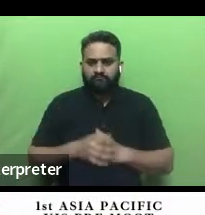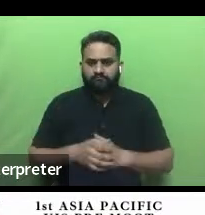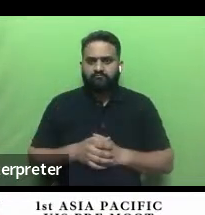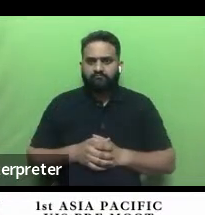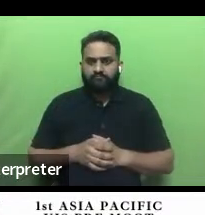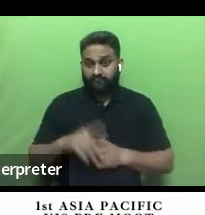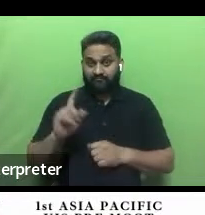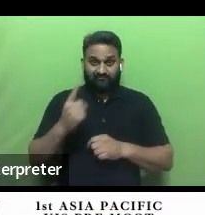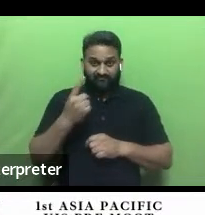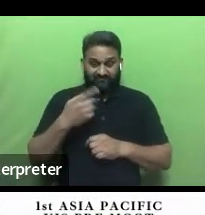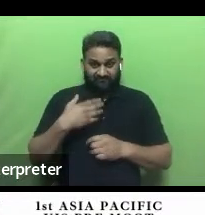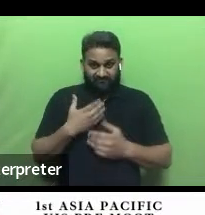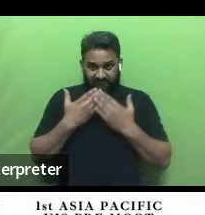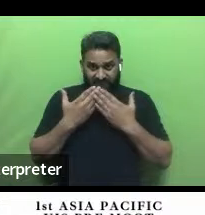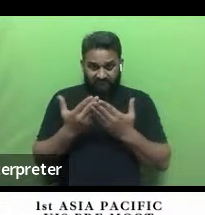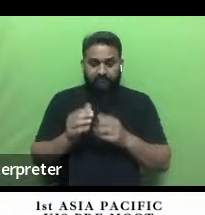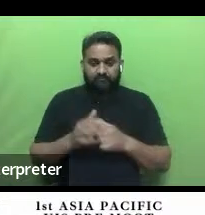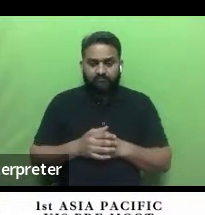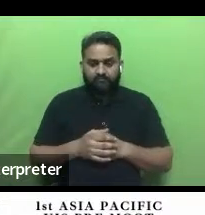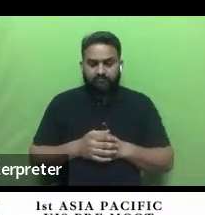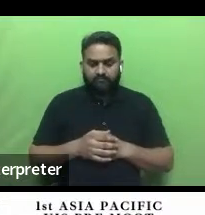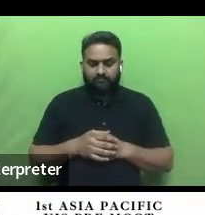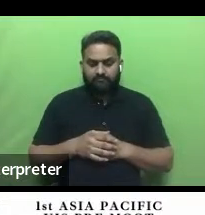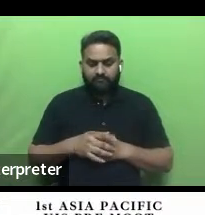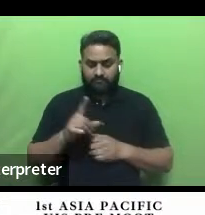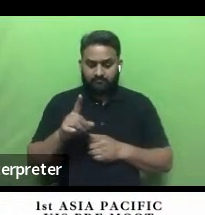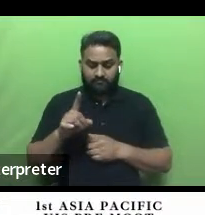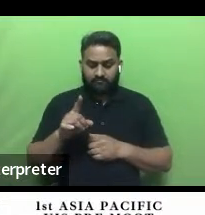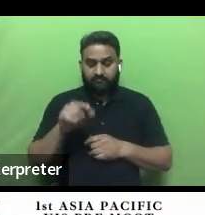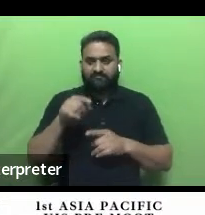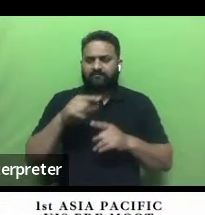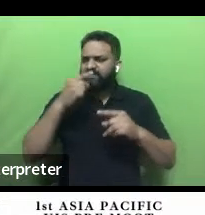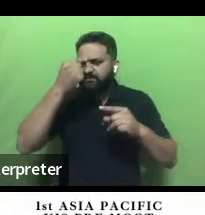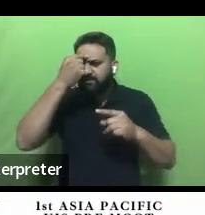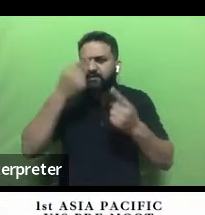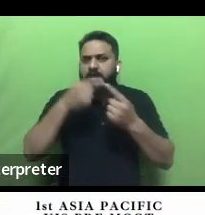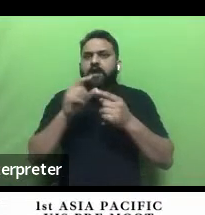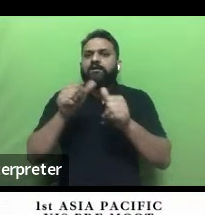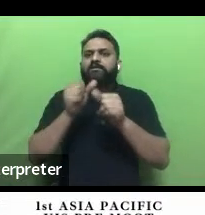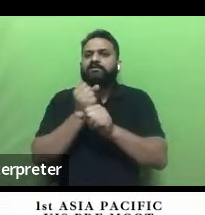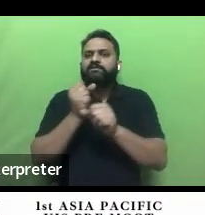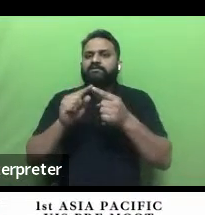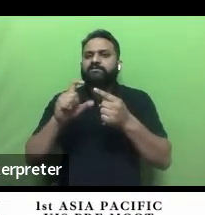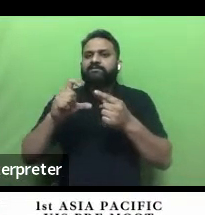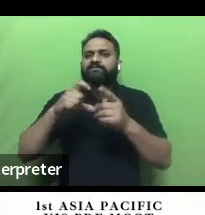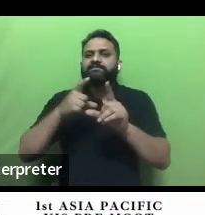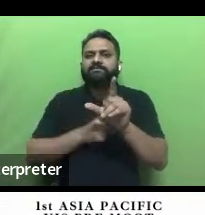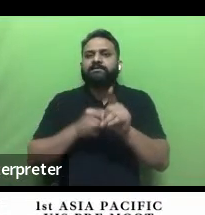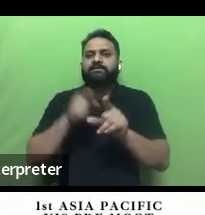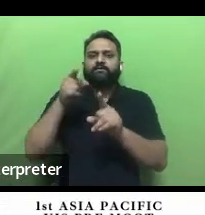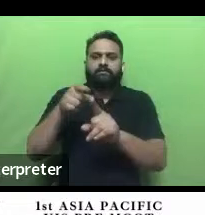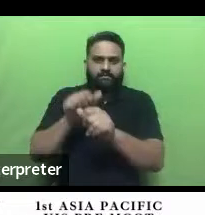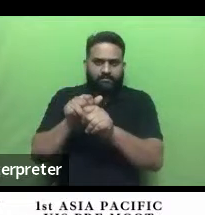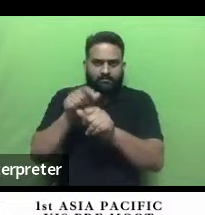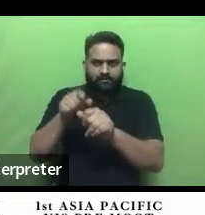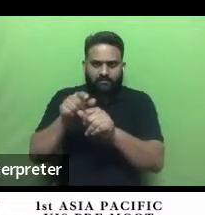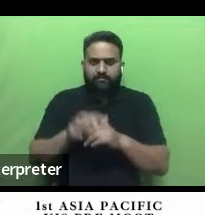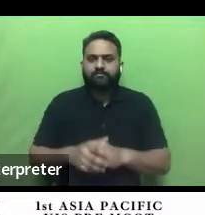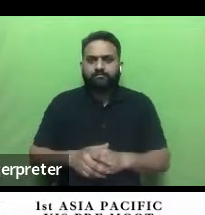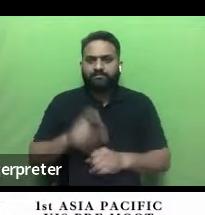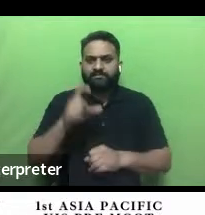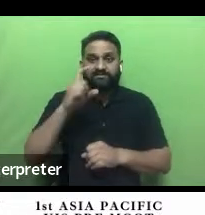First of all, it was a bit, so this is an issue of agency, and this is not something dealt with explicitly in the